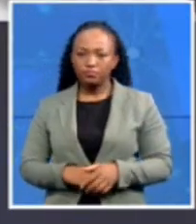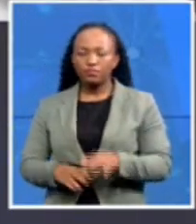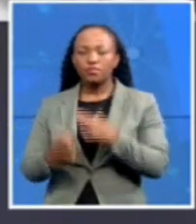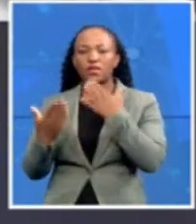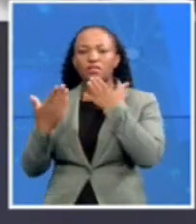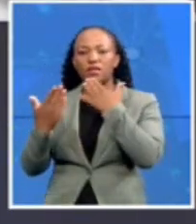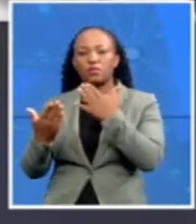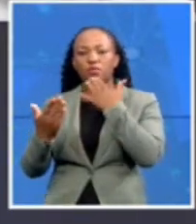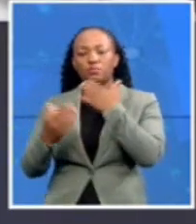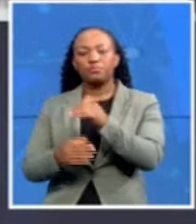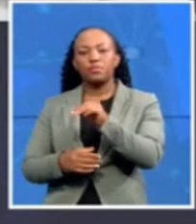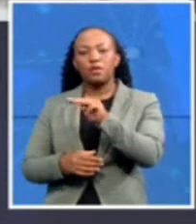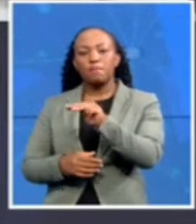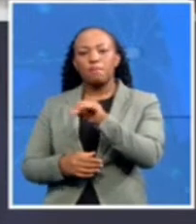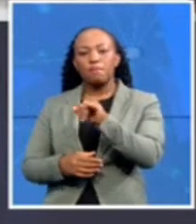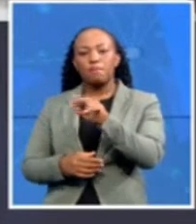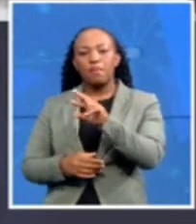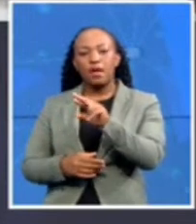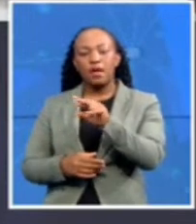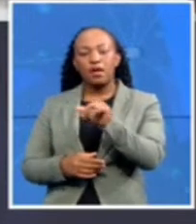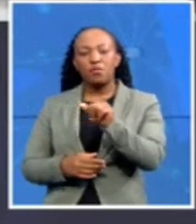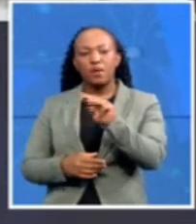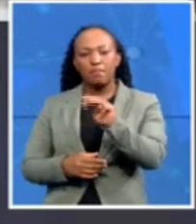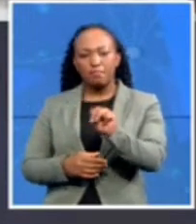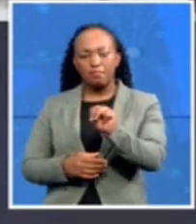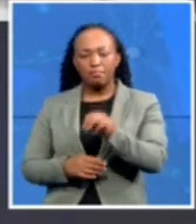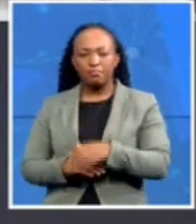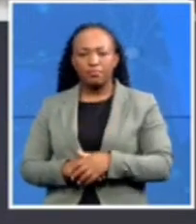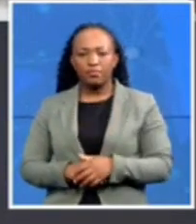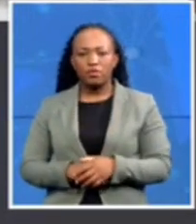Monde, please tackle the question on the